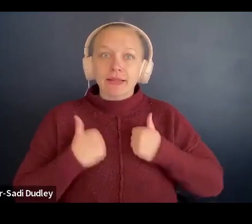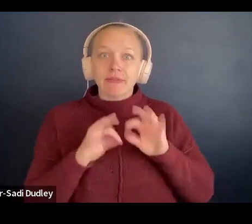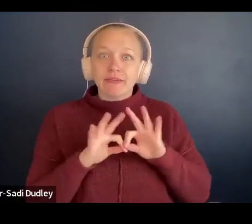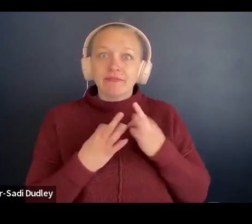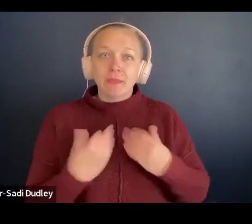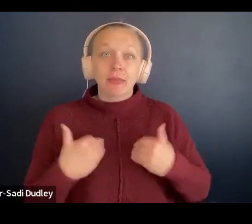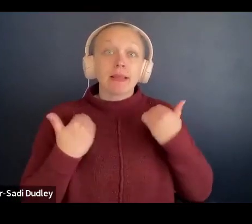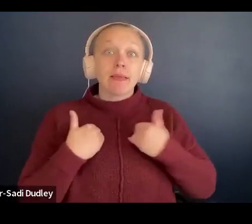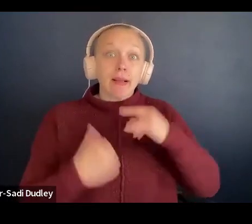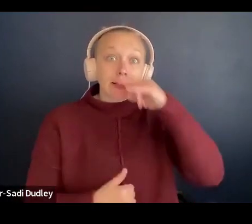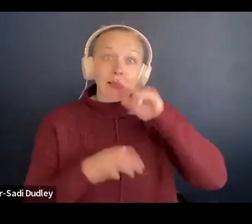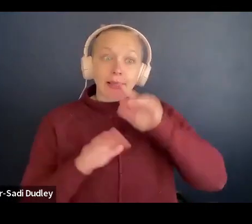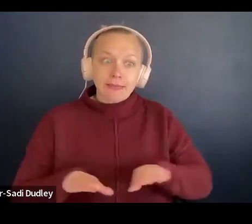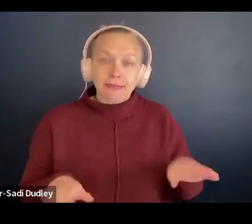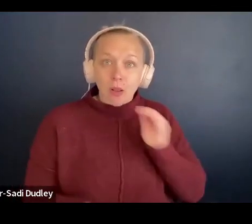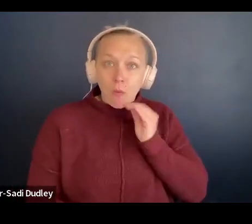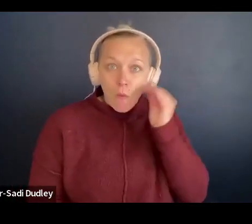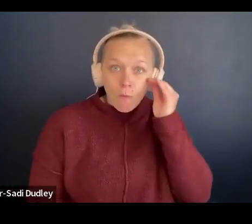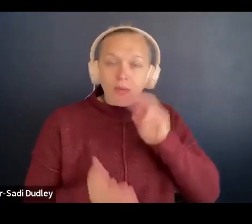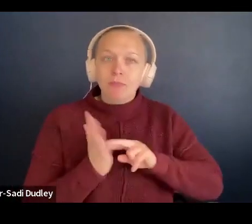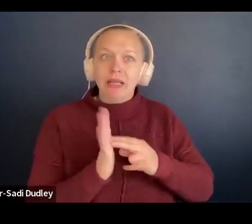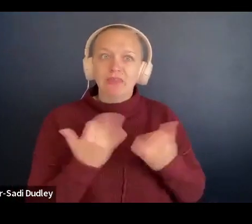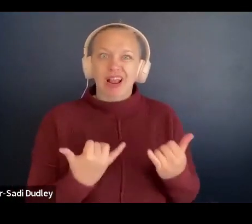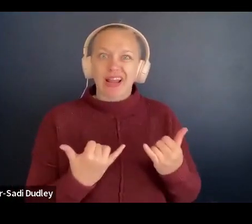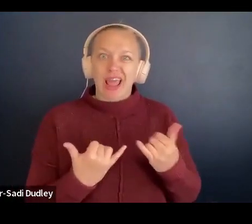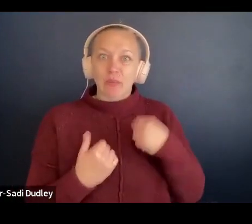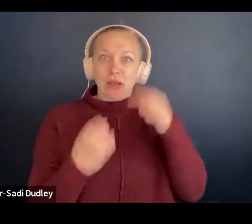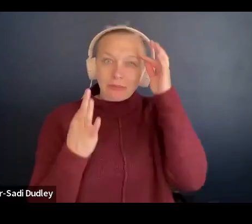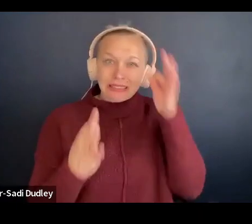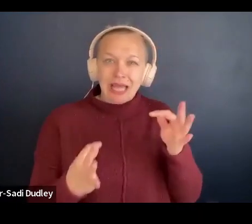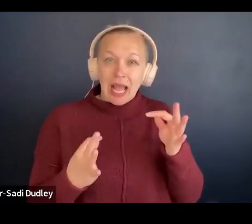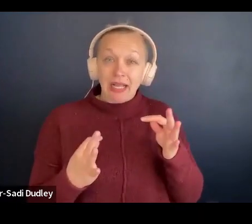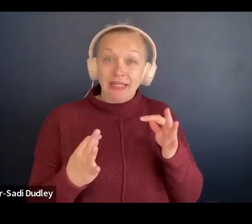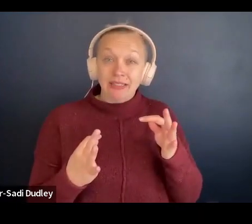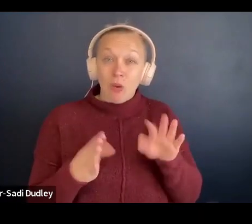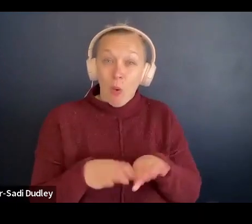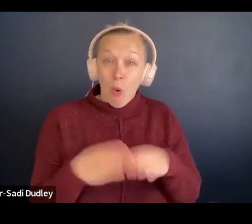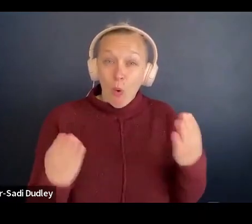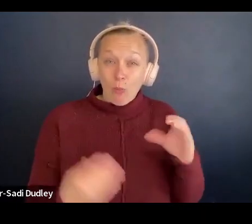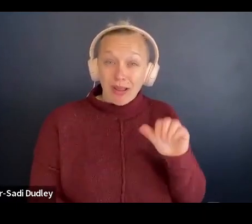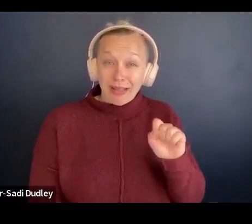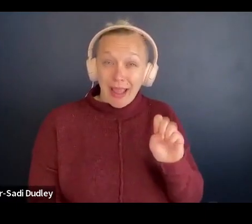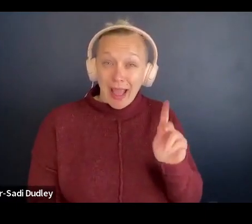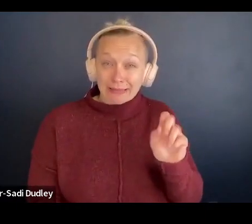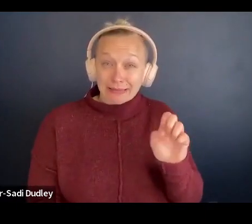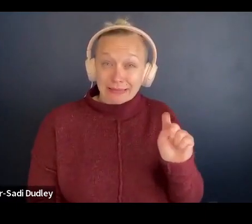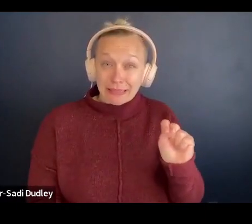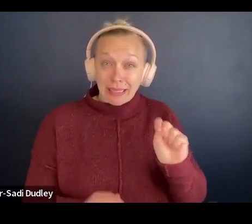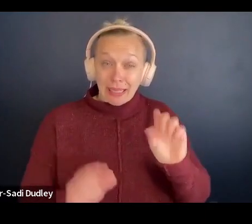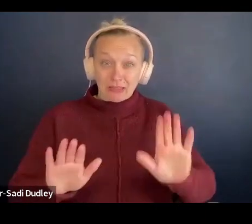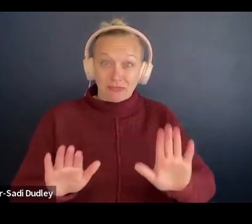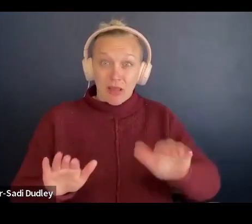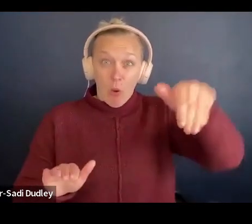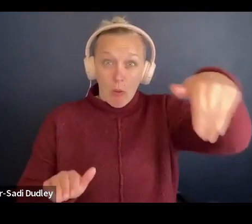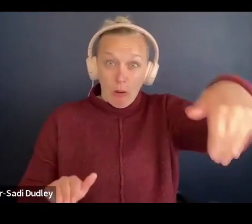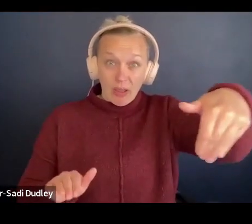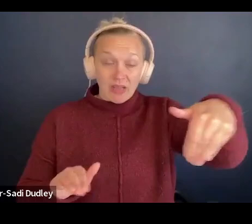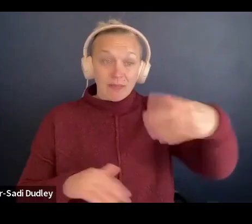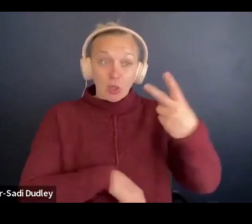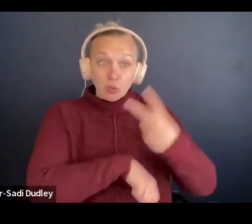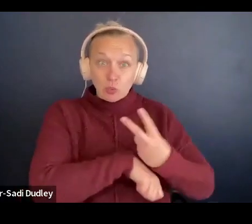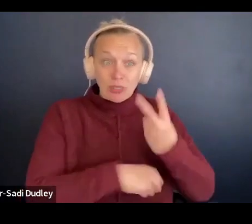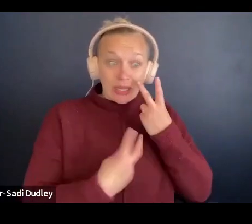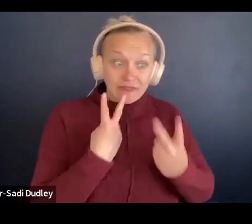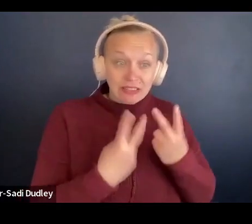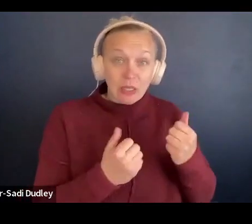young children. Now I might decide that having an open casket and potentially like a 2-day visitation in a church might